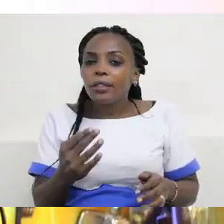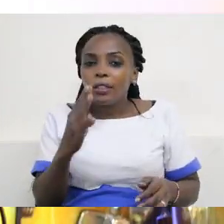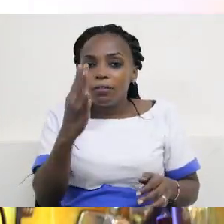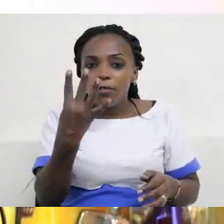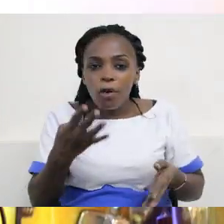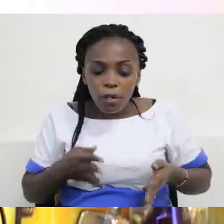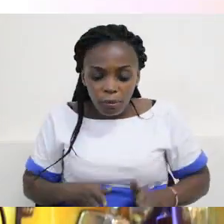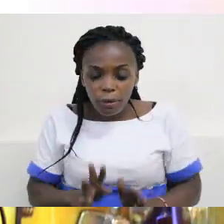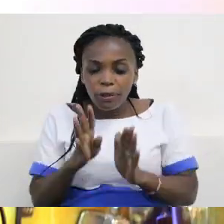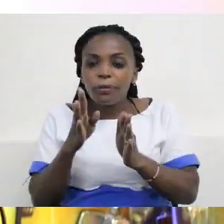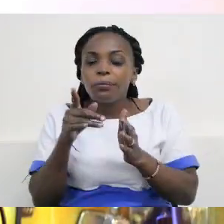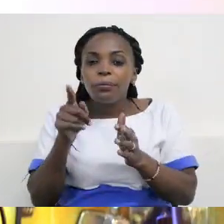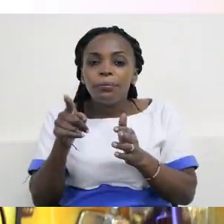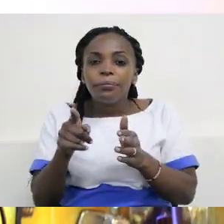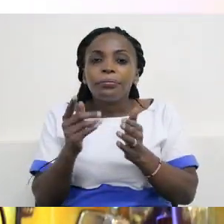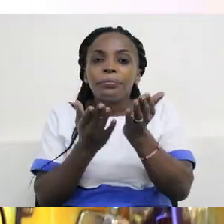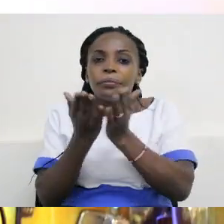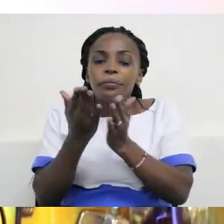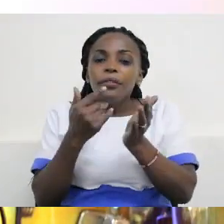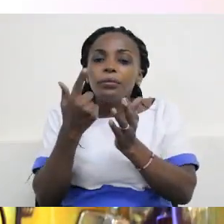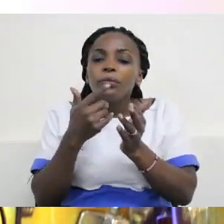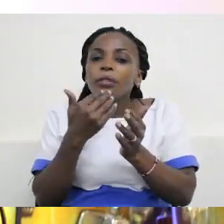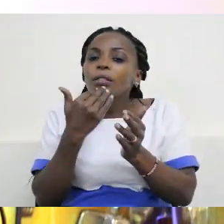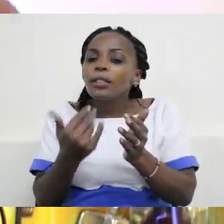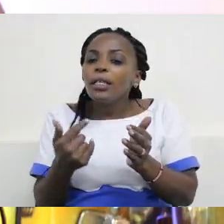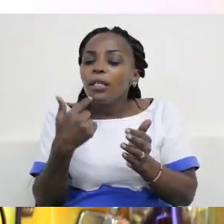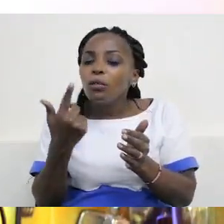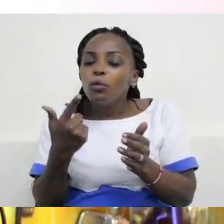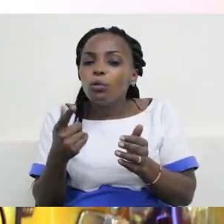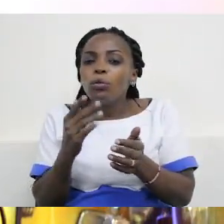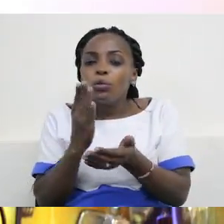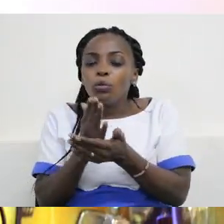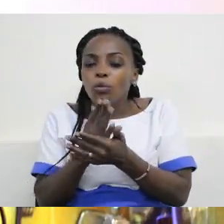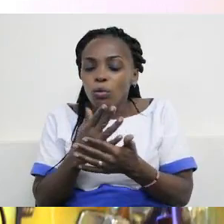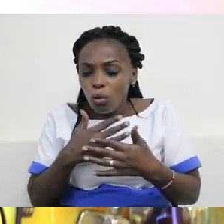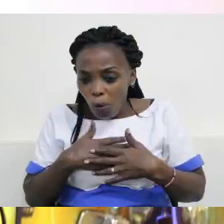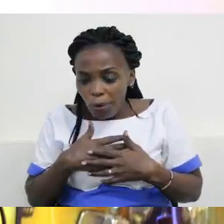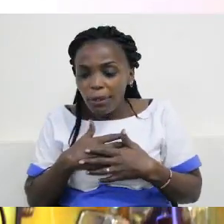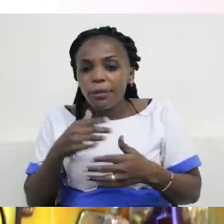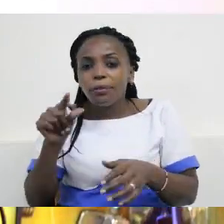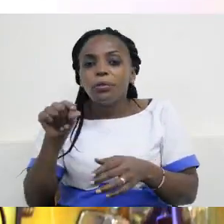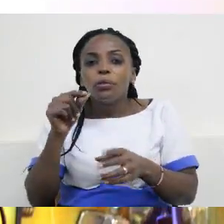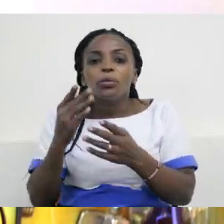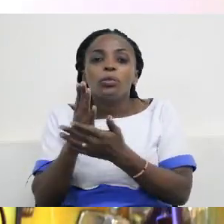born, ended up being a son that was honored and preferred even by